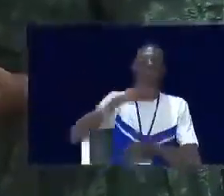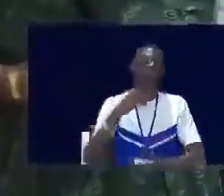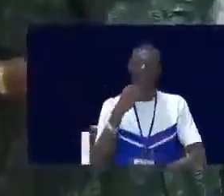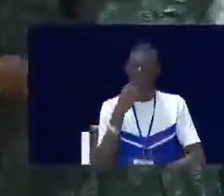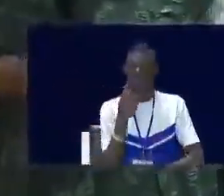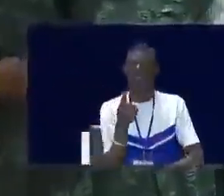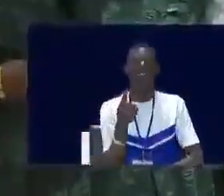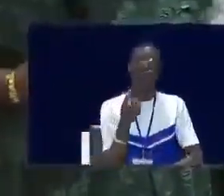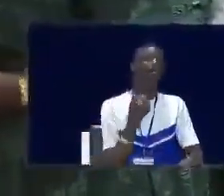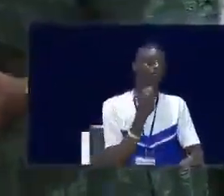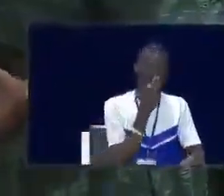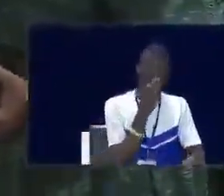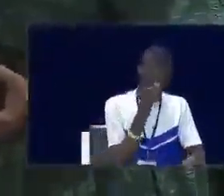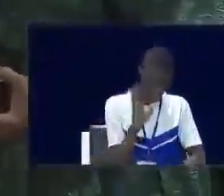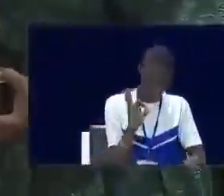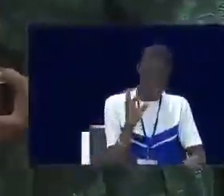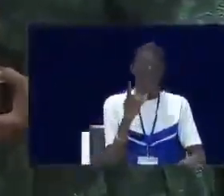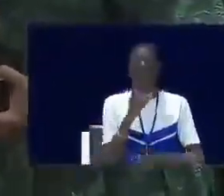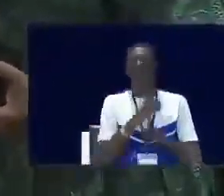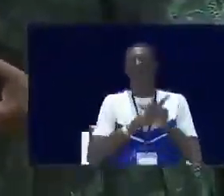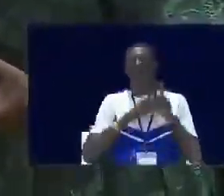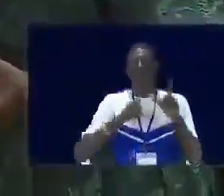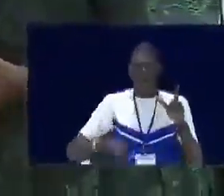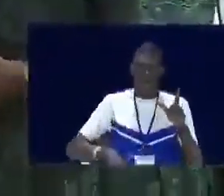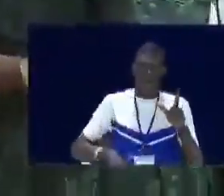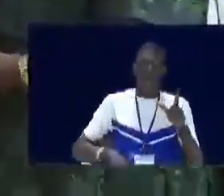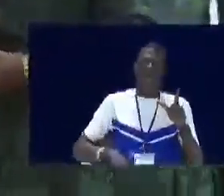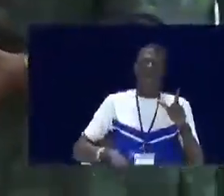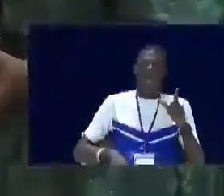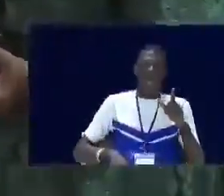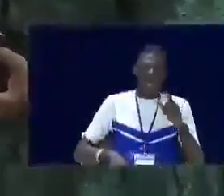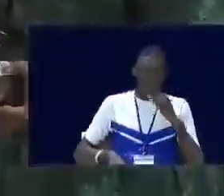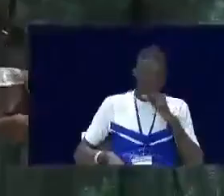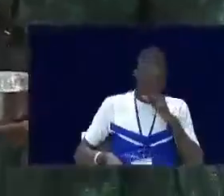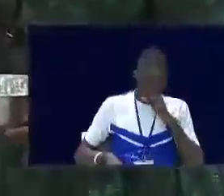Spirit says the